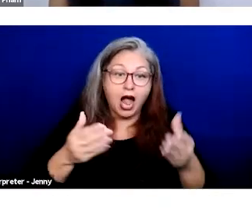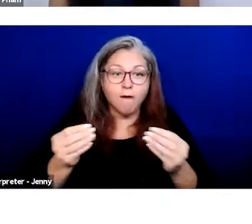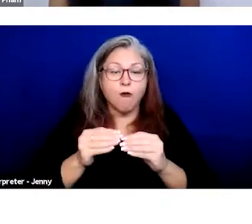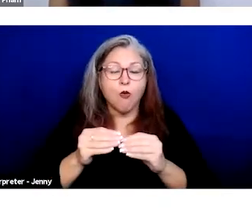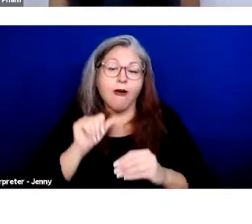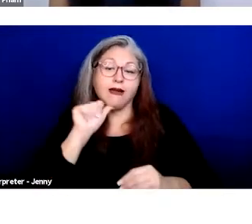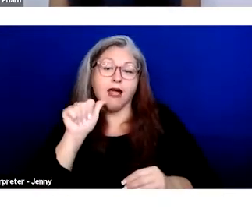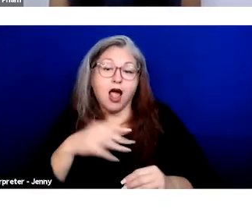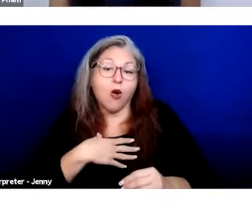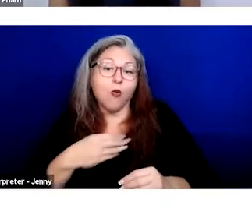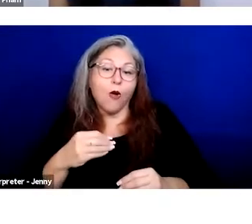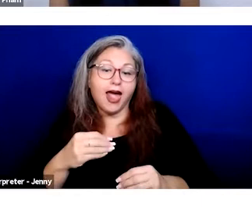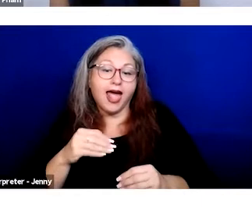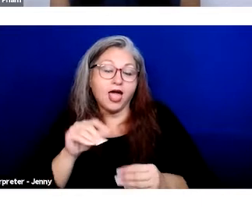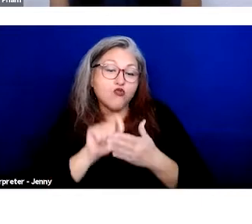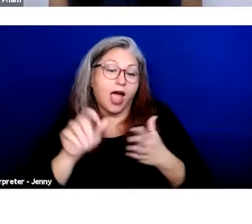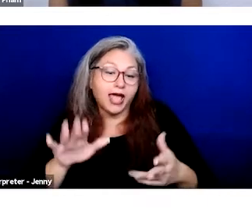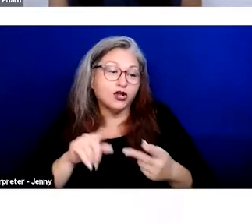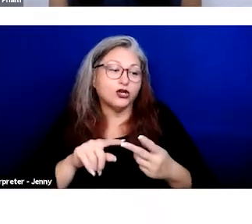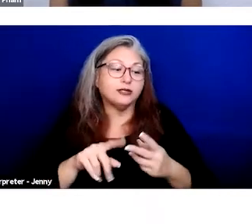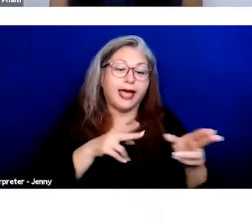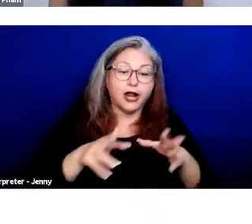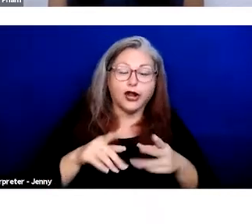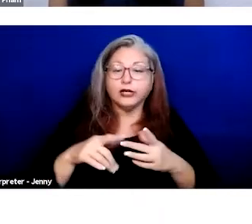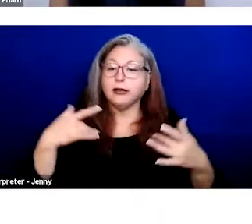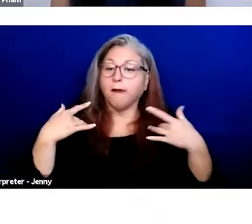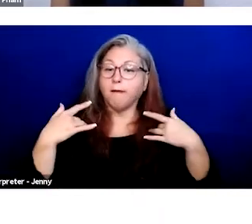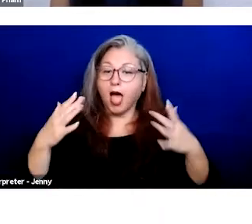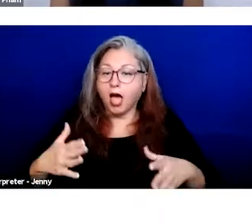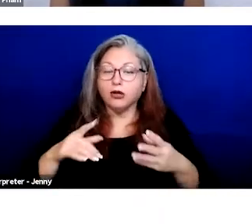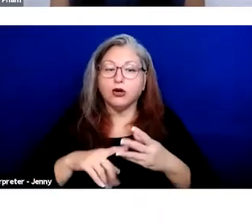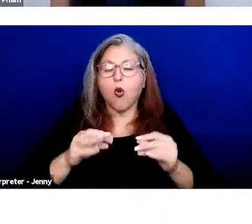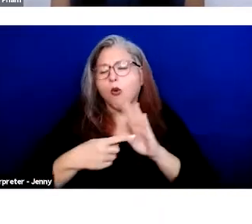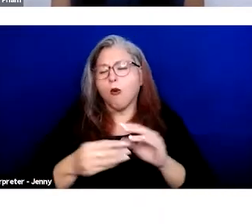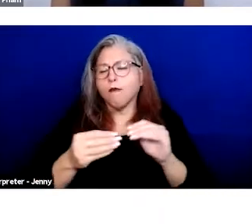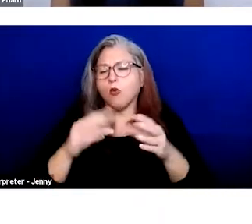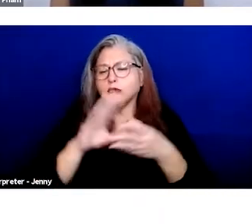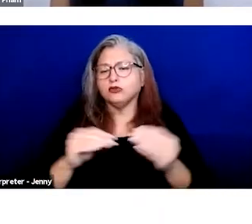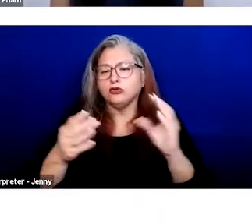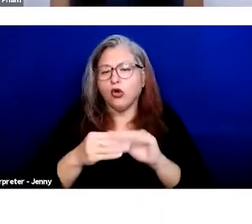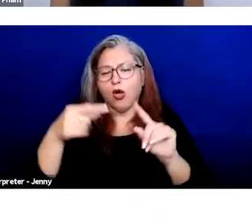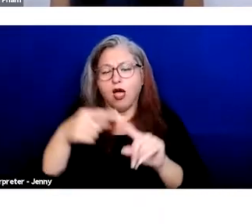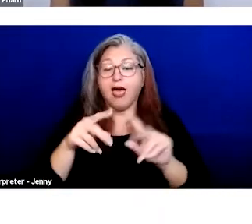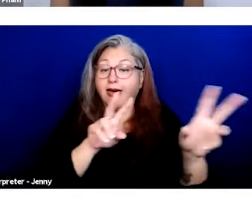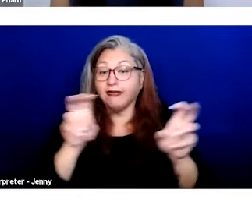fashion writers, editors, and models, or publishing more feature stories with multicultural